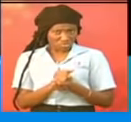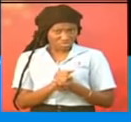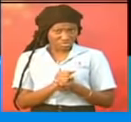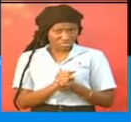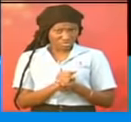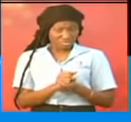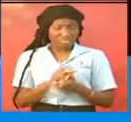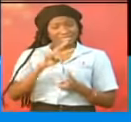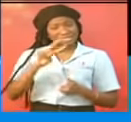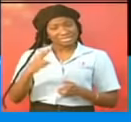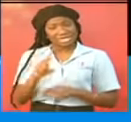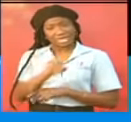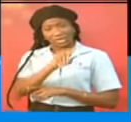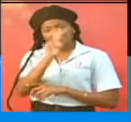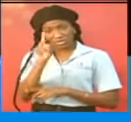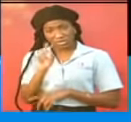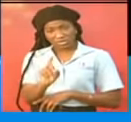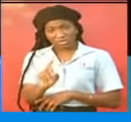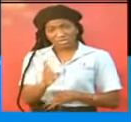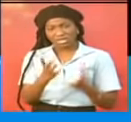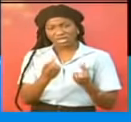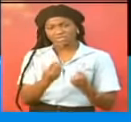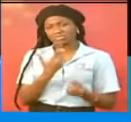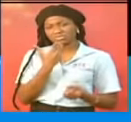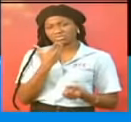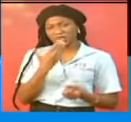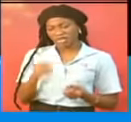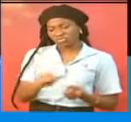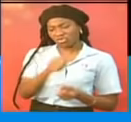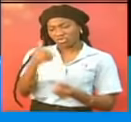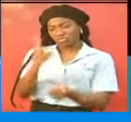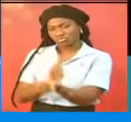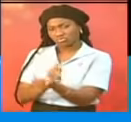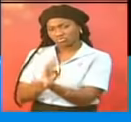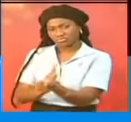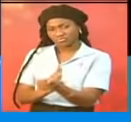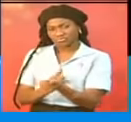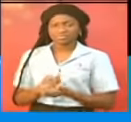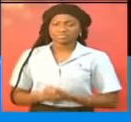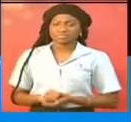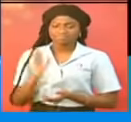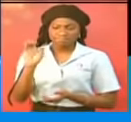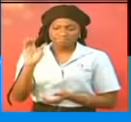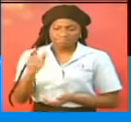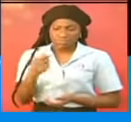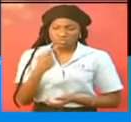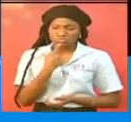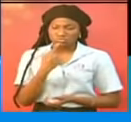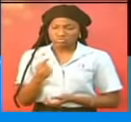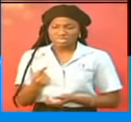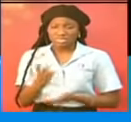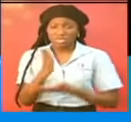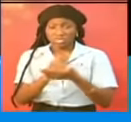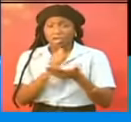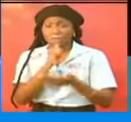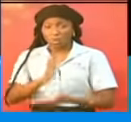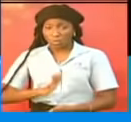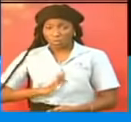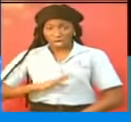second question is for Dr. Surjit Singh. Dr. Surjit Singh, you said some of the pregnant women